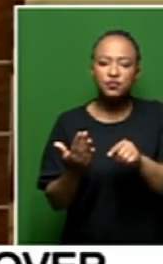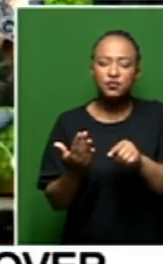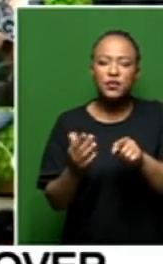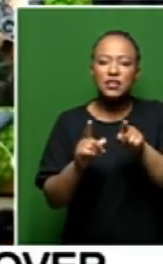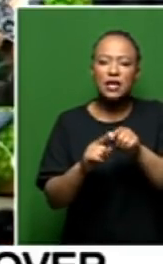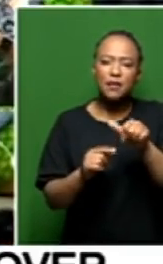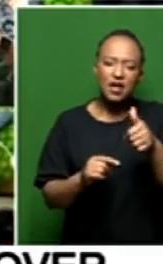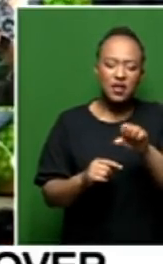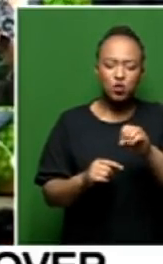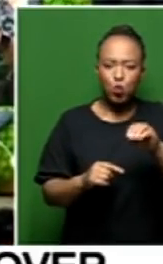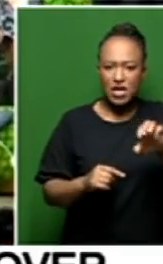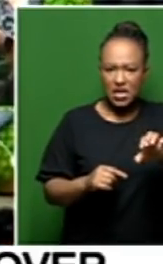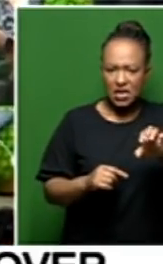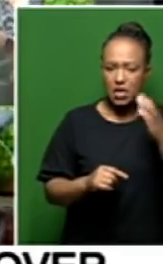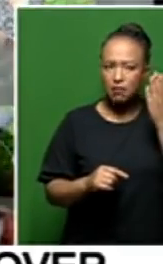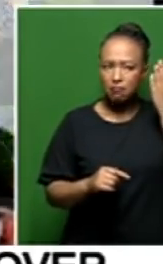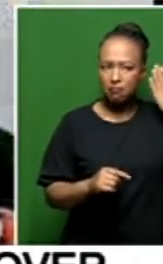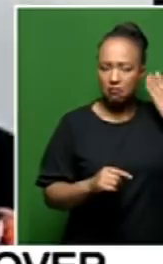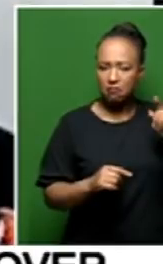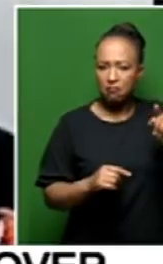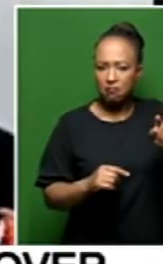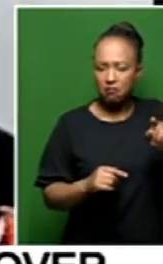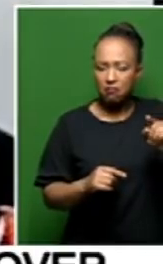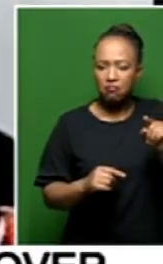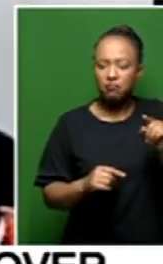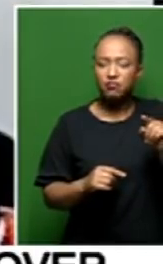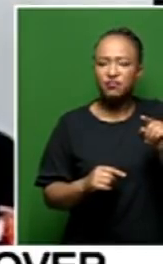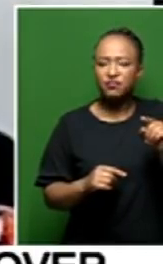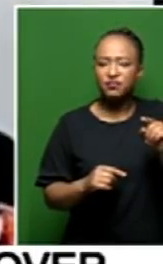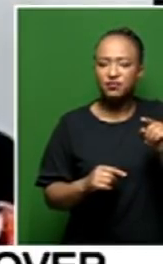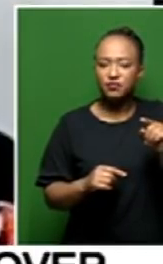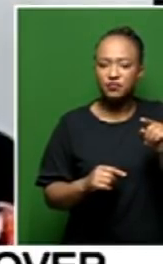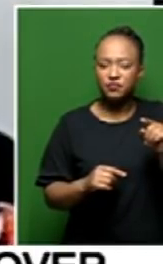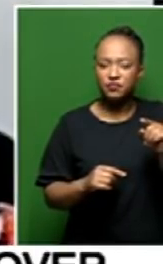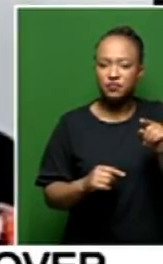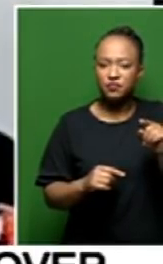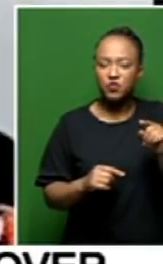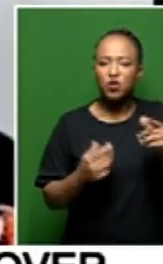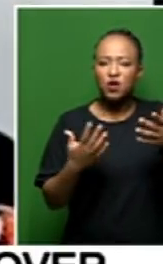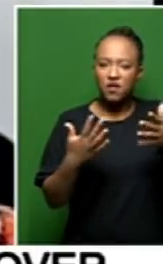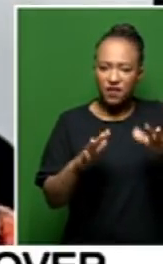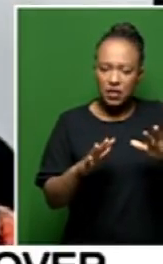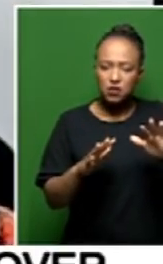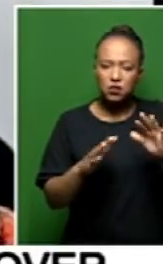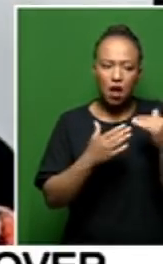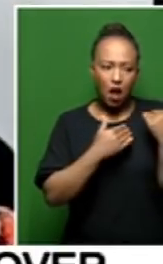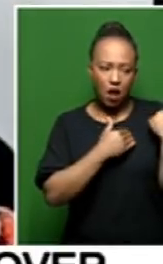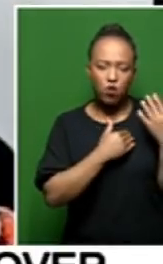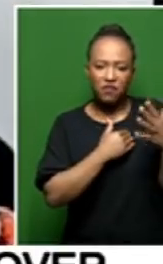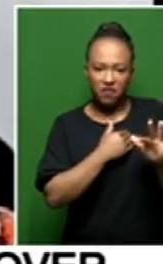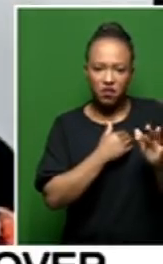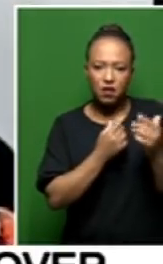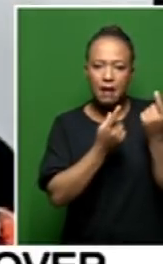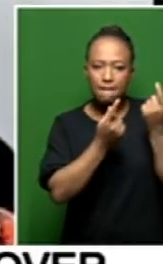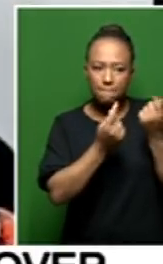other SOEs previously, it was made accountable, and the money